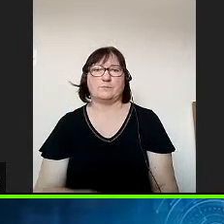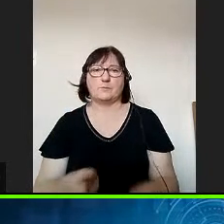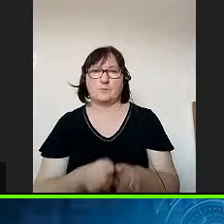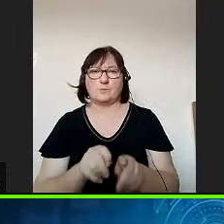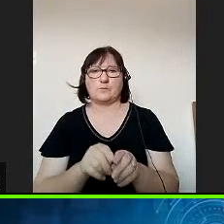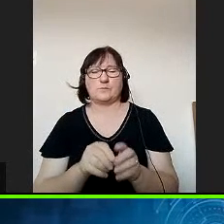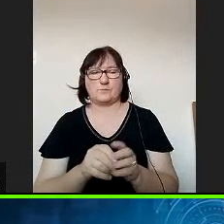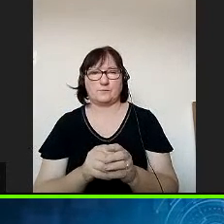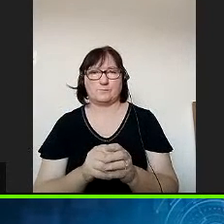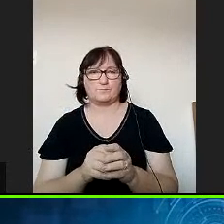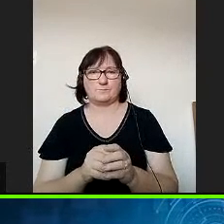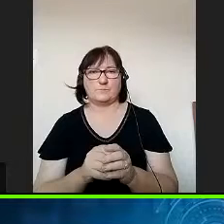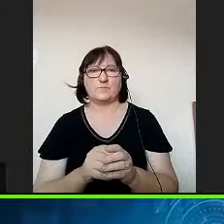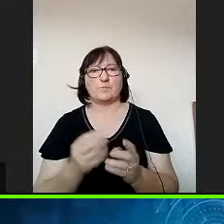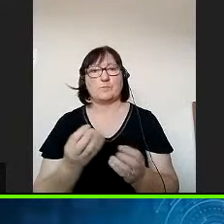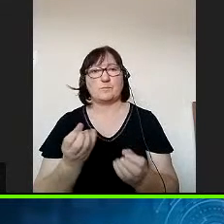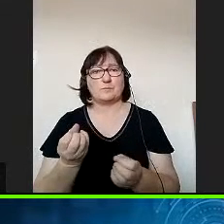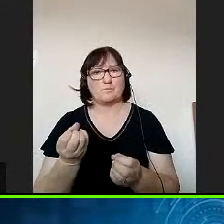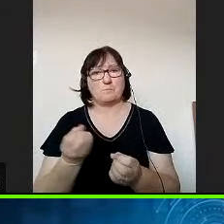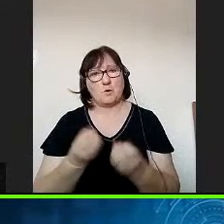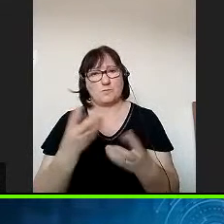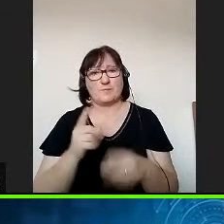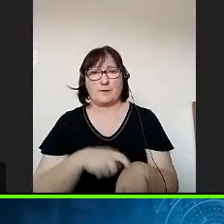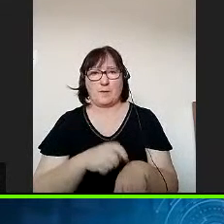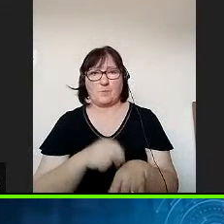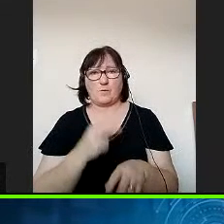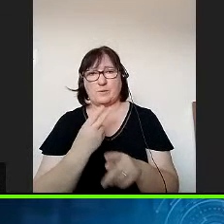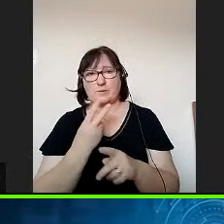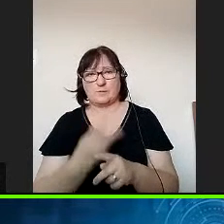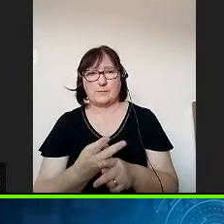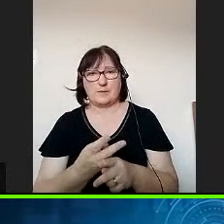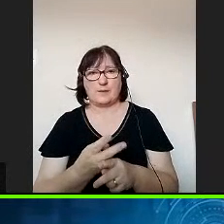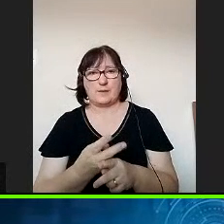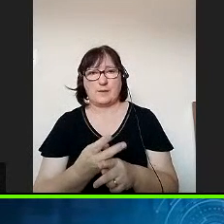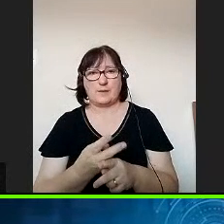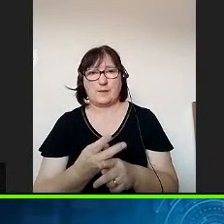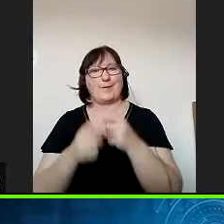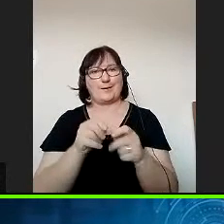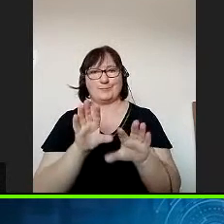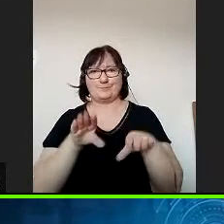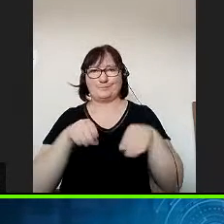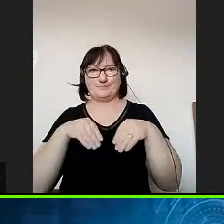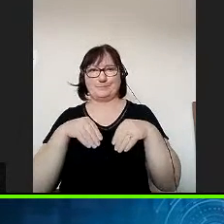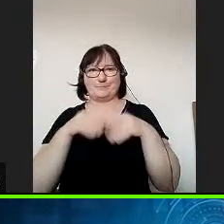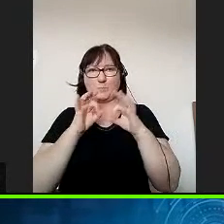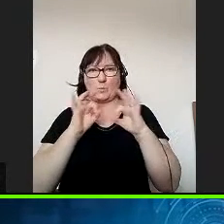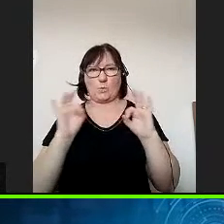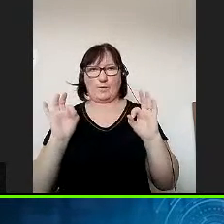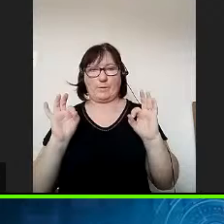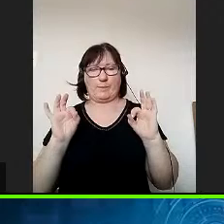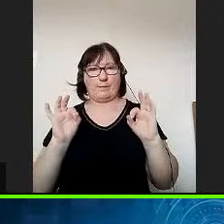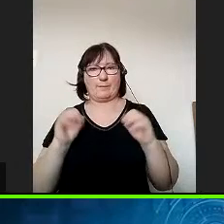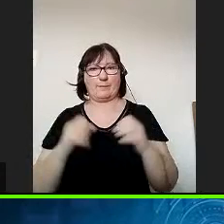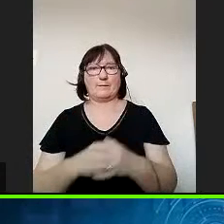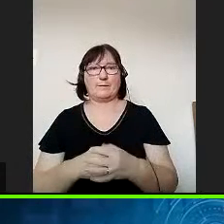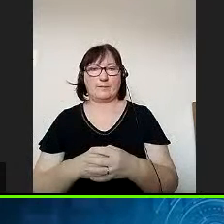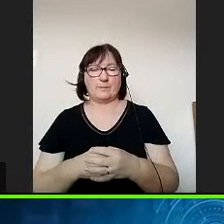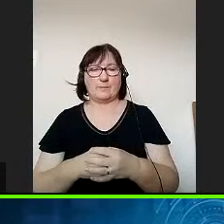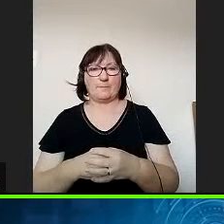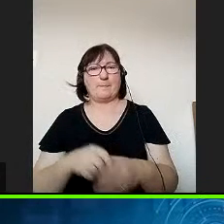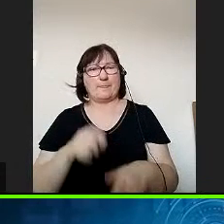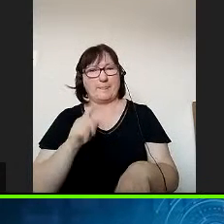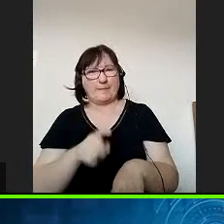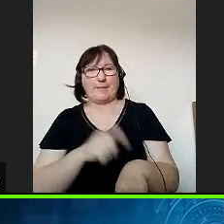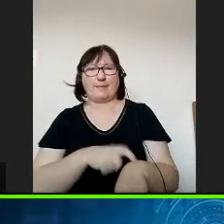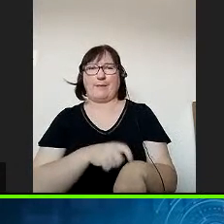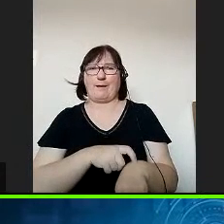What we find a lot of times is that the traders keep quiet at that stage, and that is a stage where you should come in as